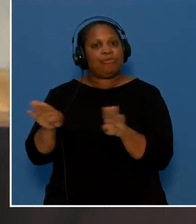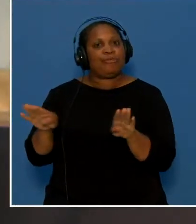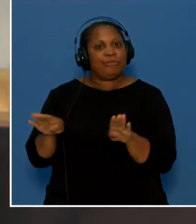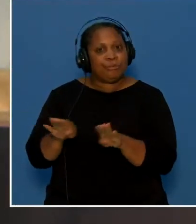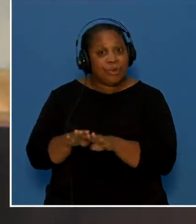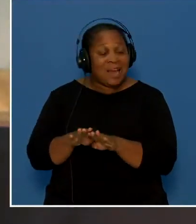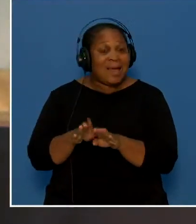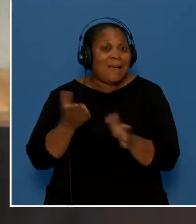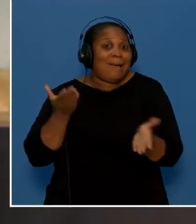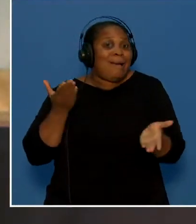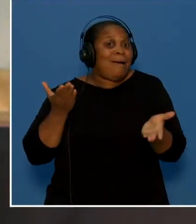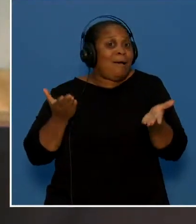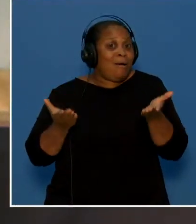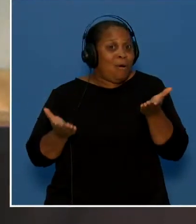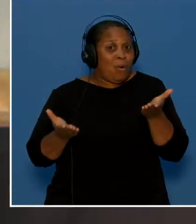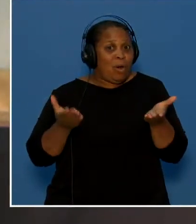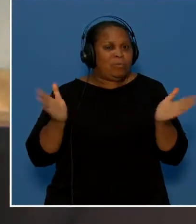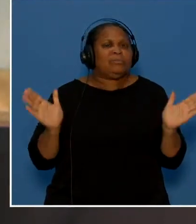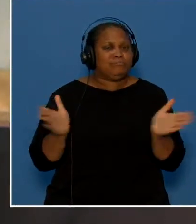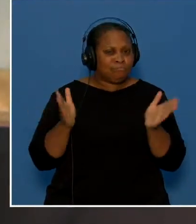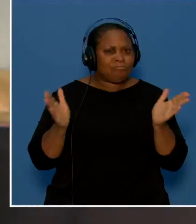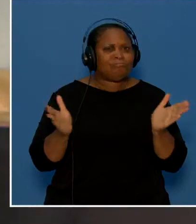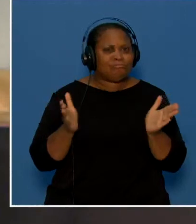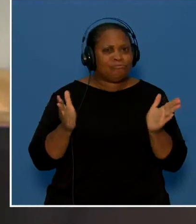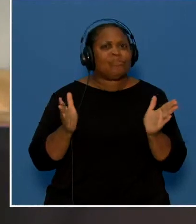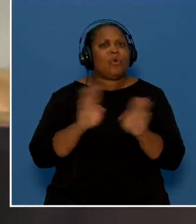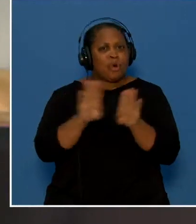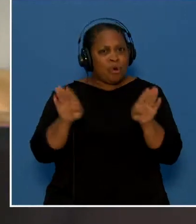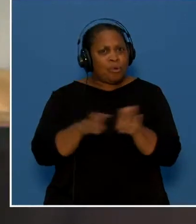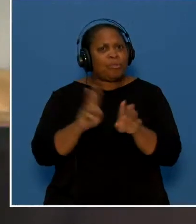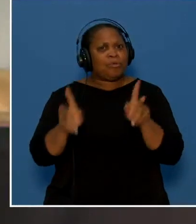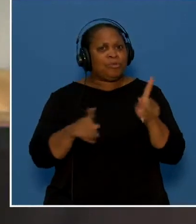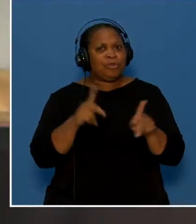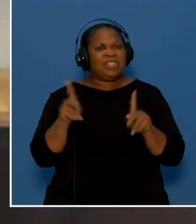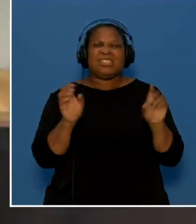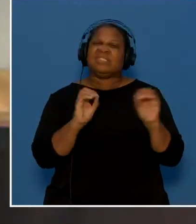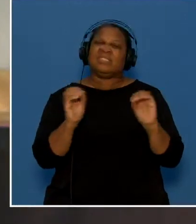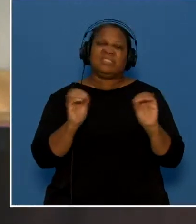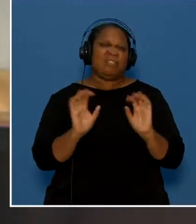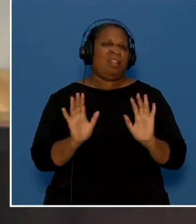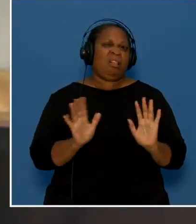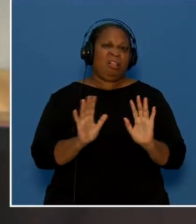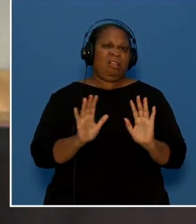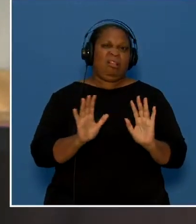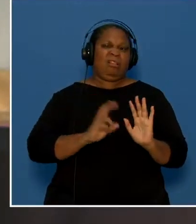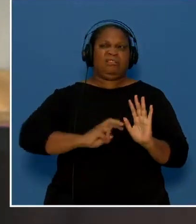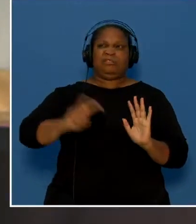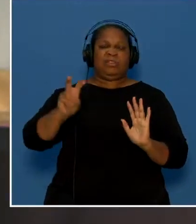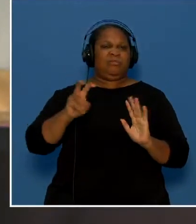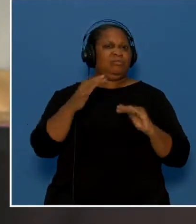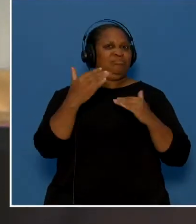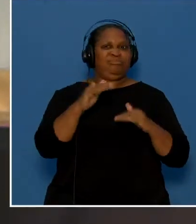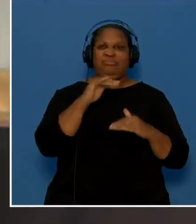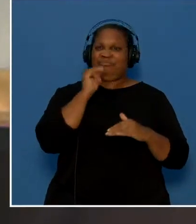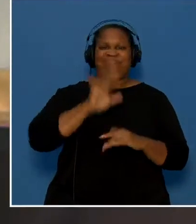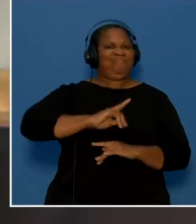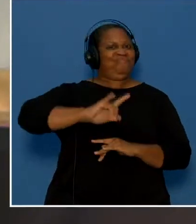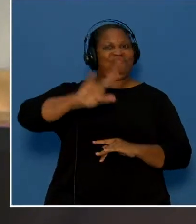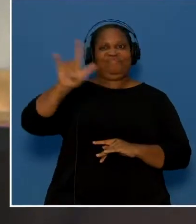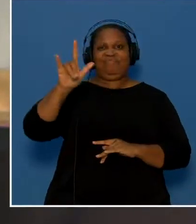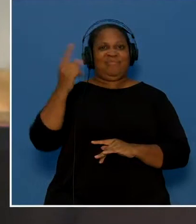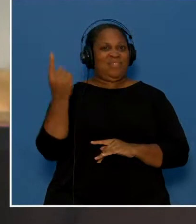However, what we have often encouraged residents is that non-essential travel should be restricted. You should not be going away unless it's